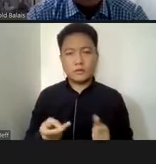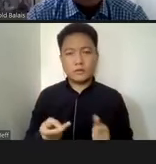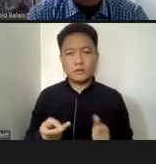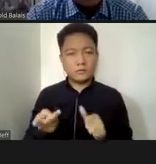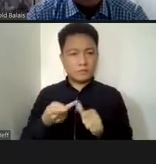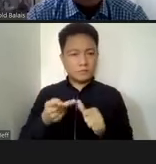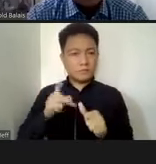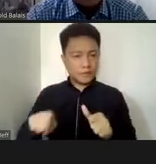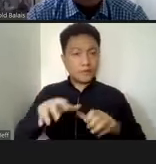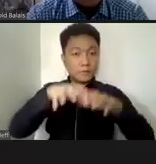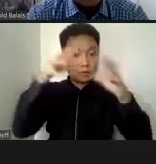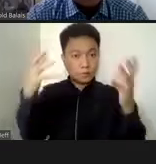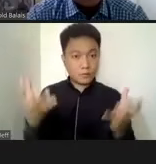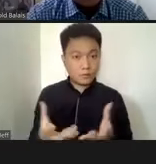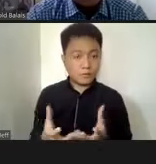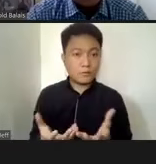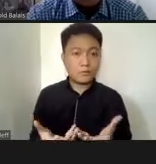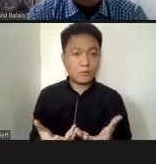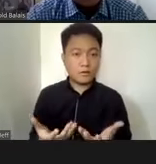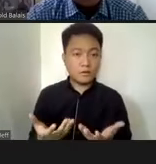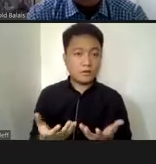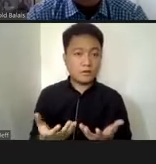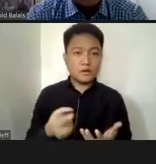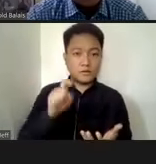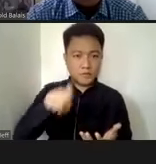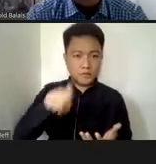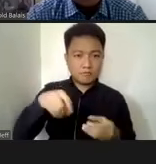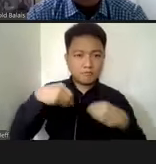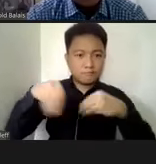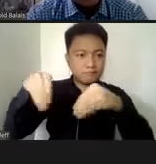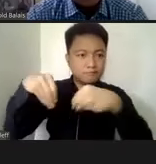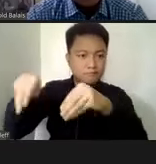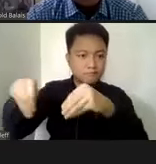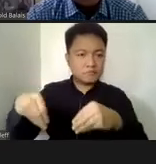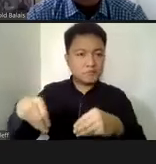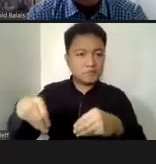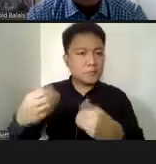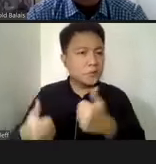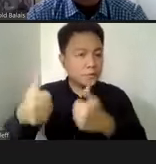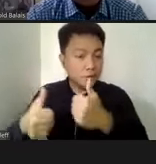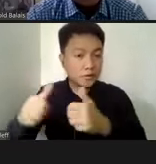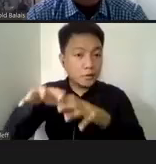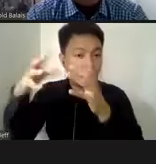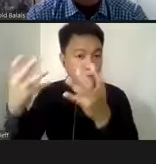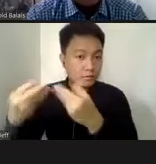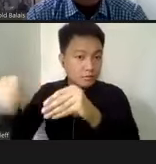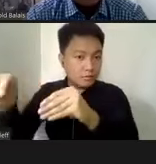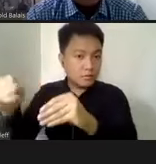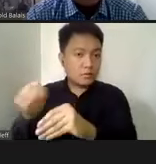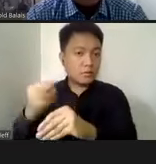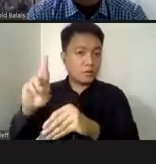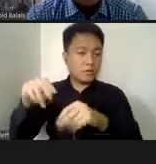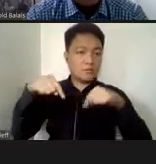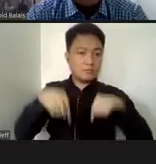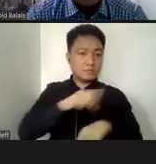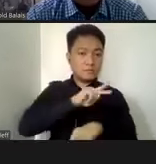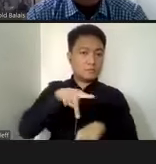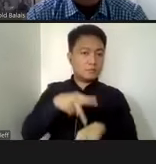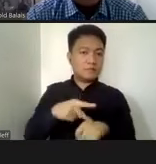think domestic market first. Mm. We have to conquer our own people to love our own